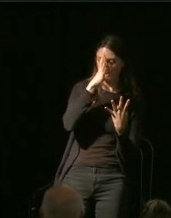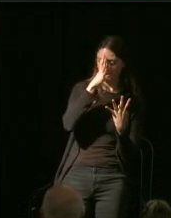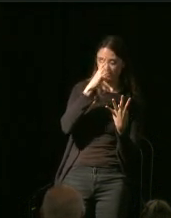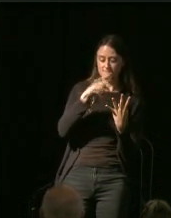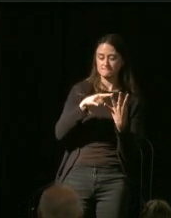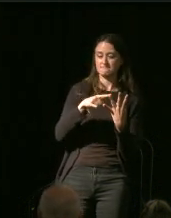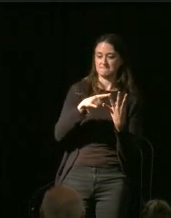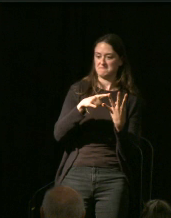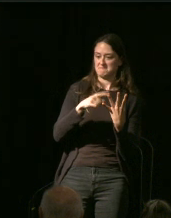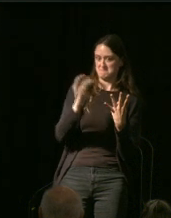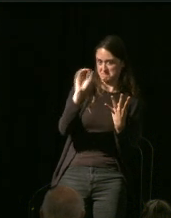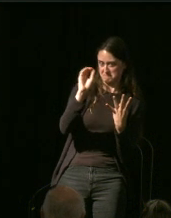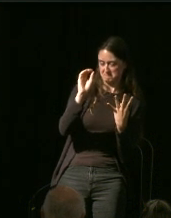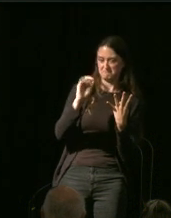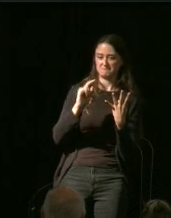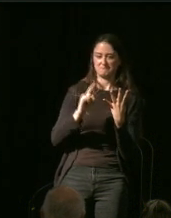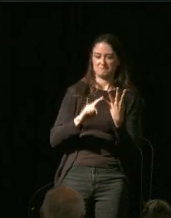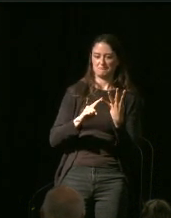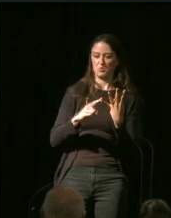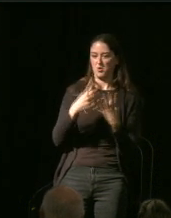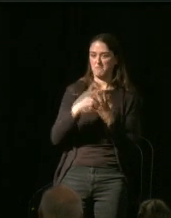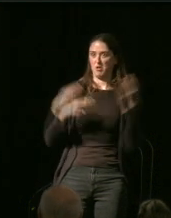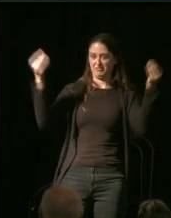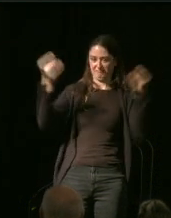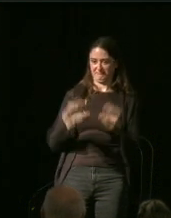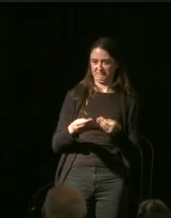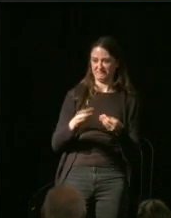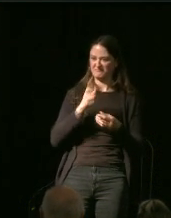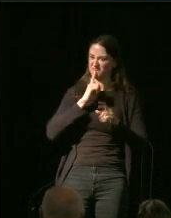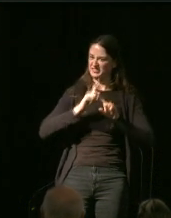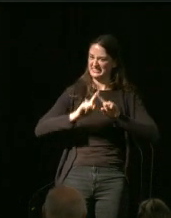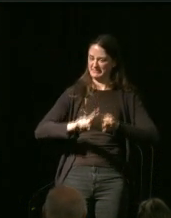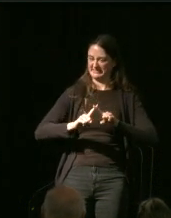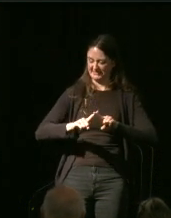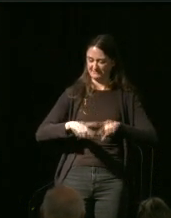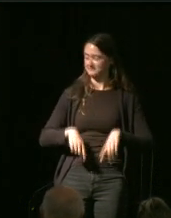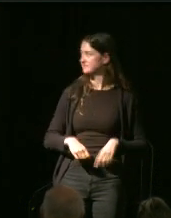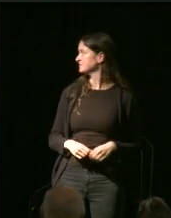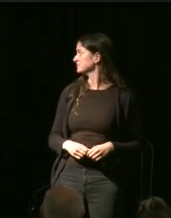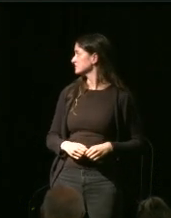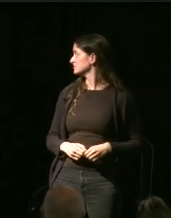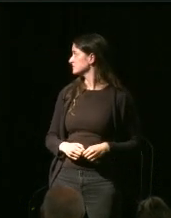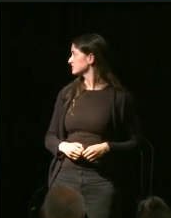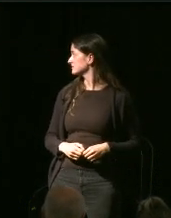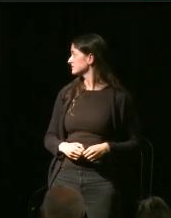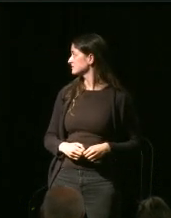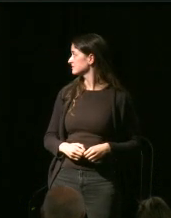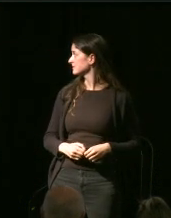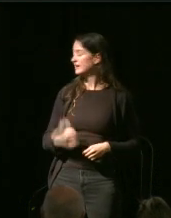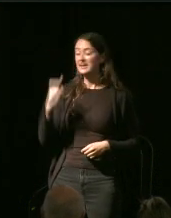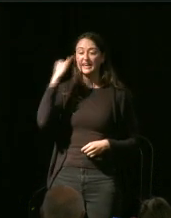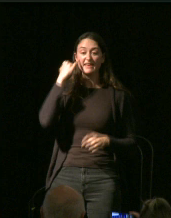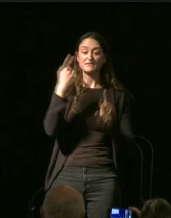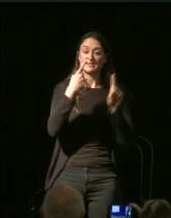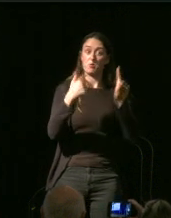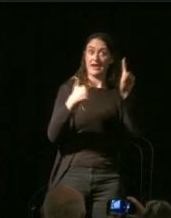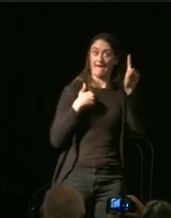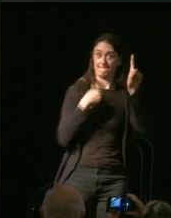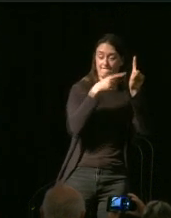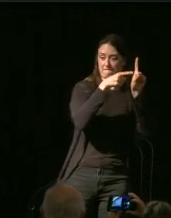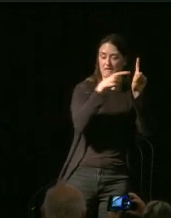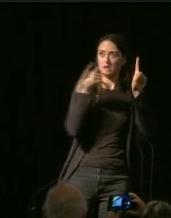someone with Usher syndrome has children with someone without Usher syndrome who is also not a carrier, all of their children will be